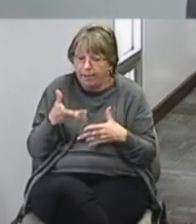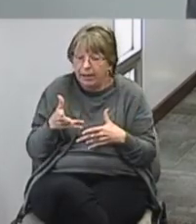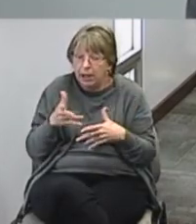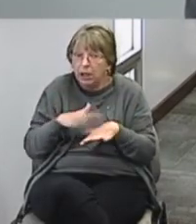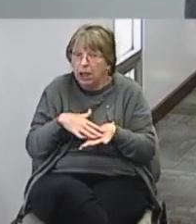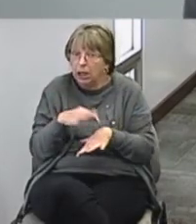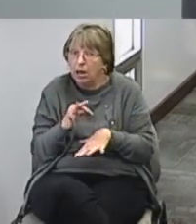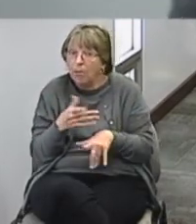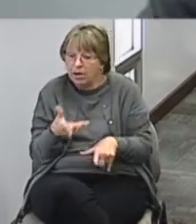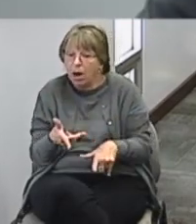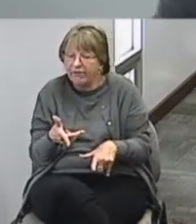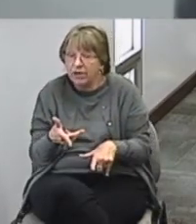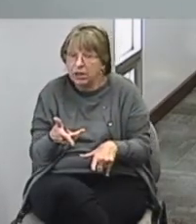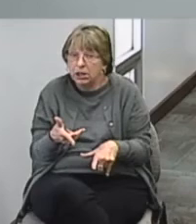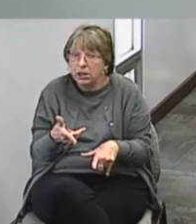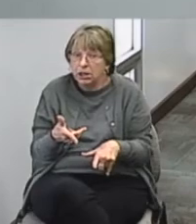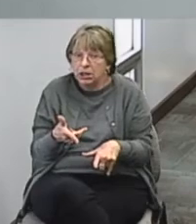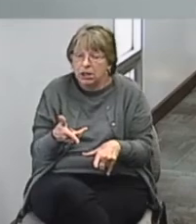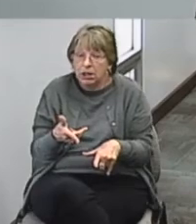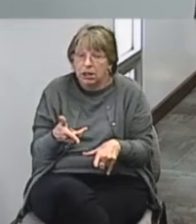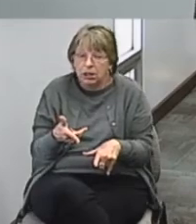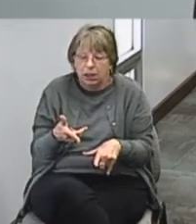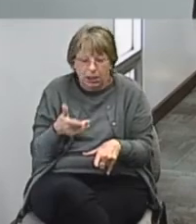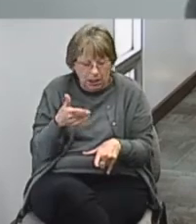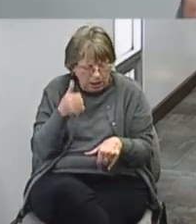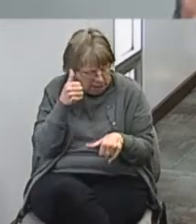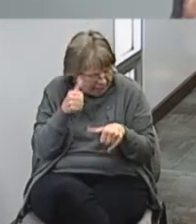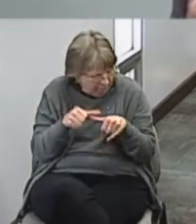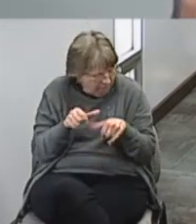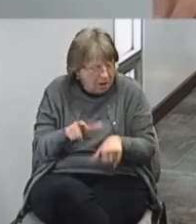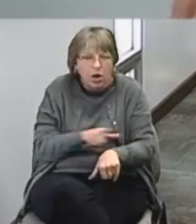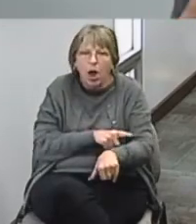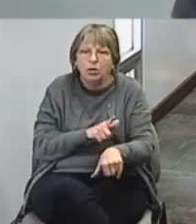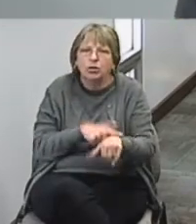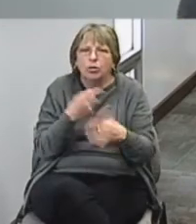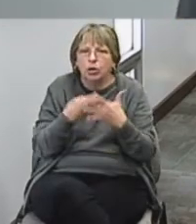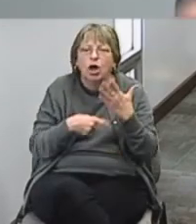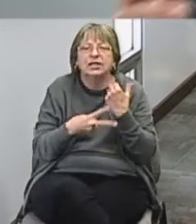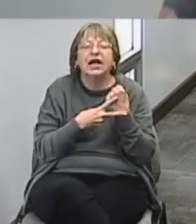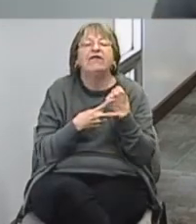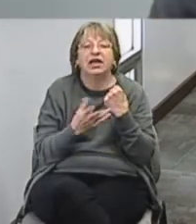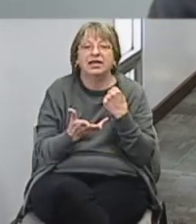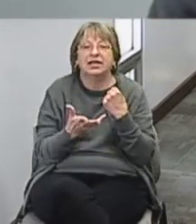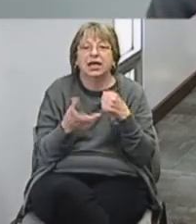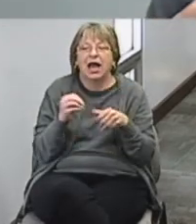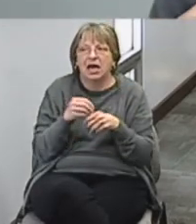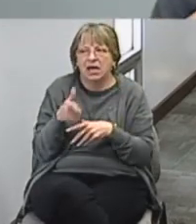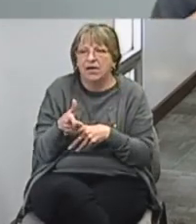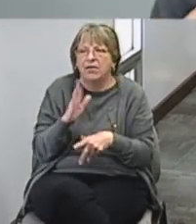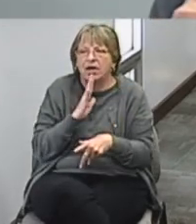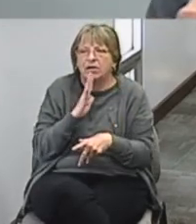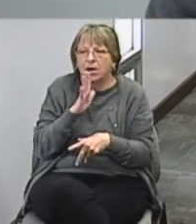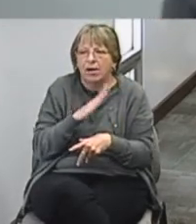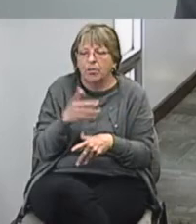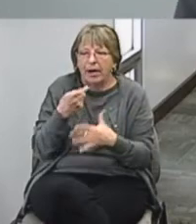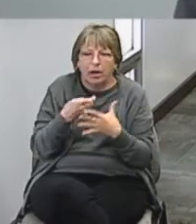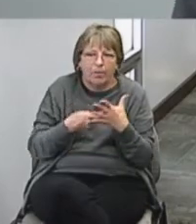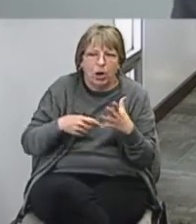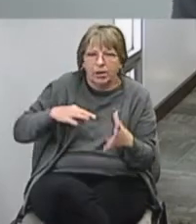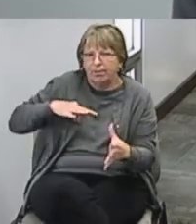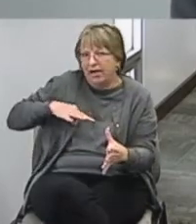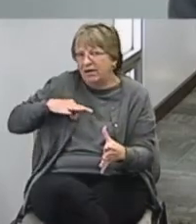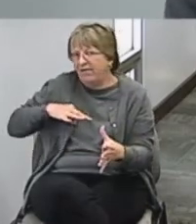Let's see, I remember some of the other long-term cost savings And in there, they talk about a cost benefit